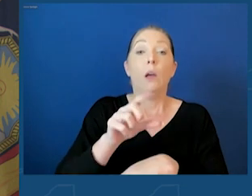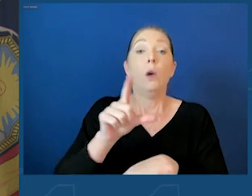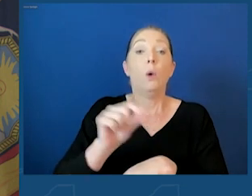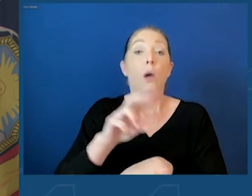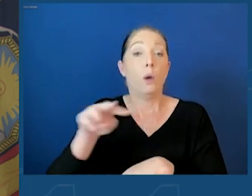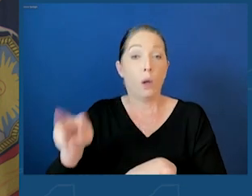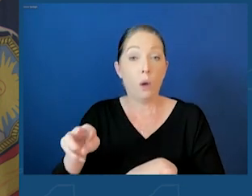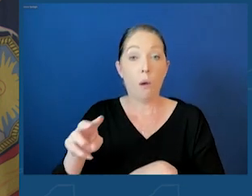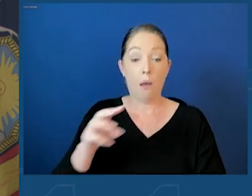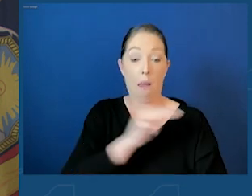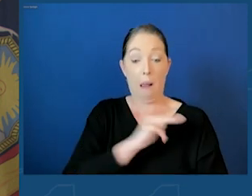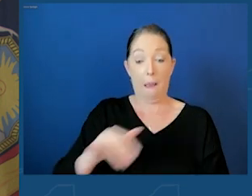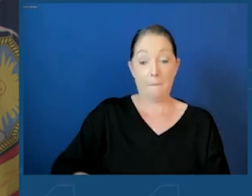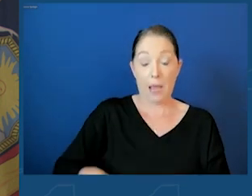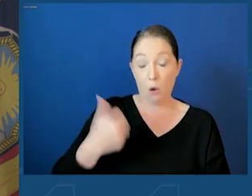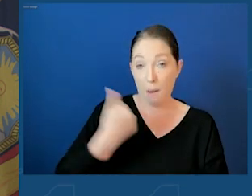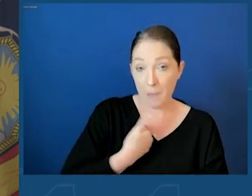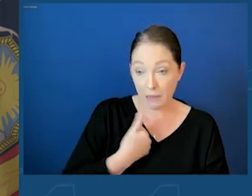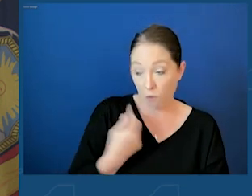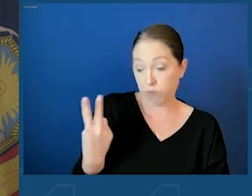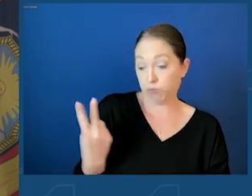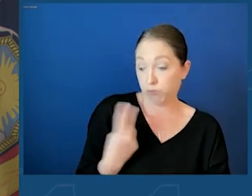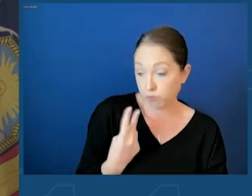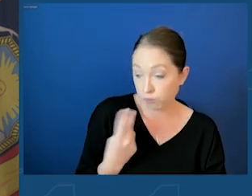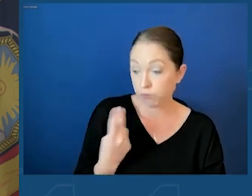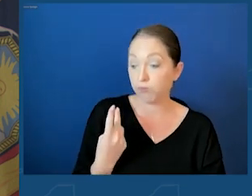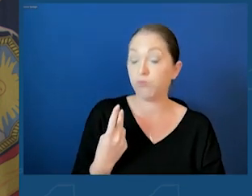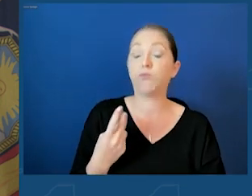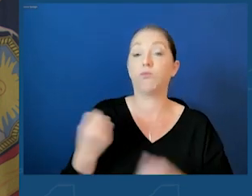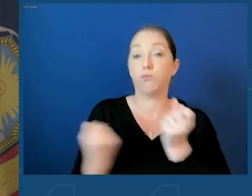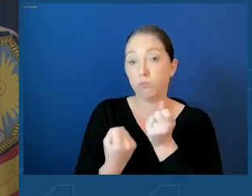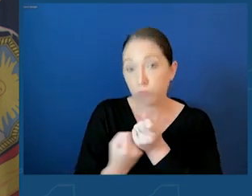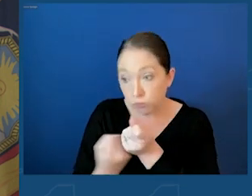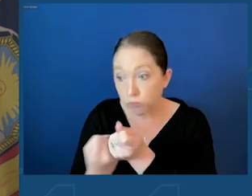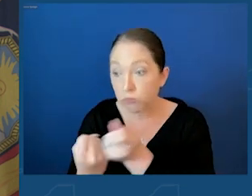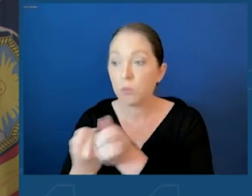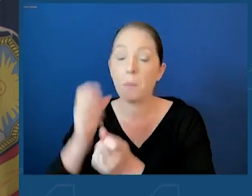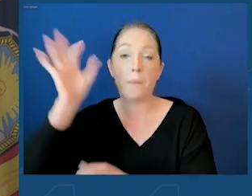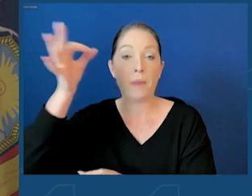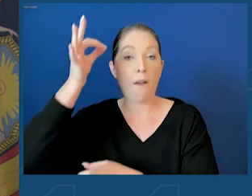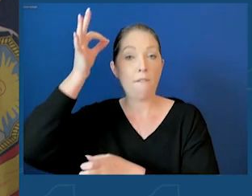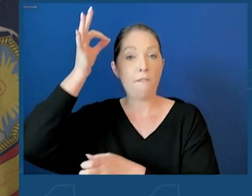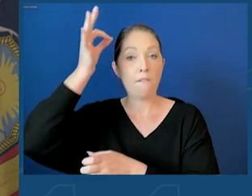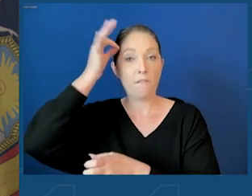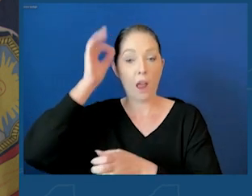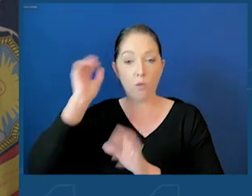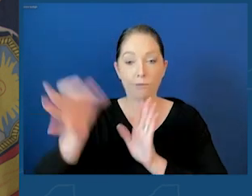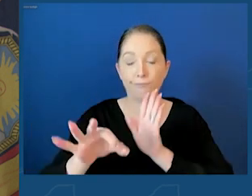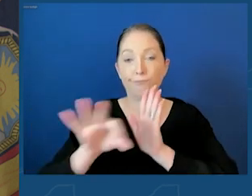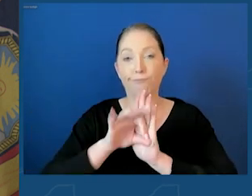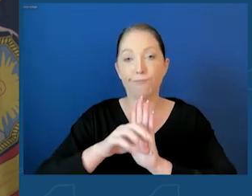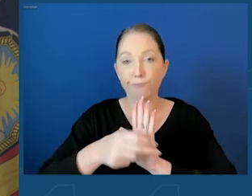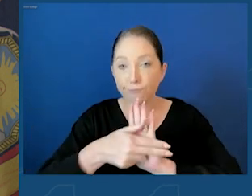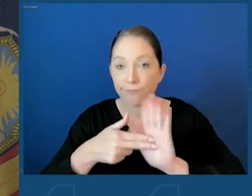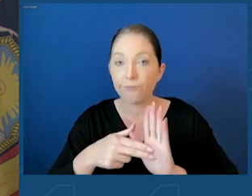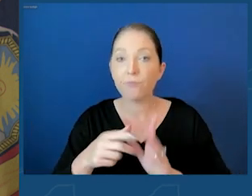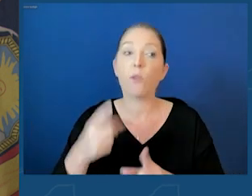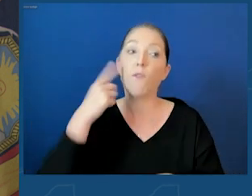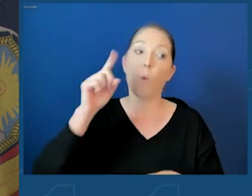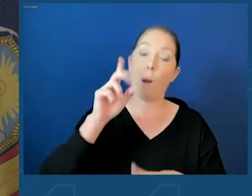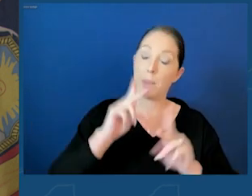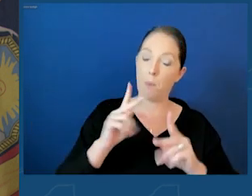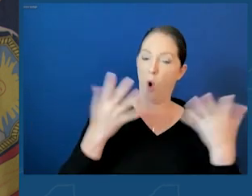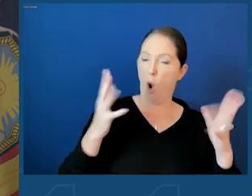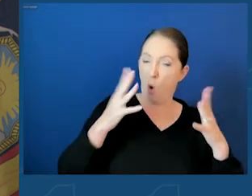idea of a federal designation that would allow the individuals already here in New York the ability to work,